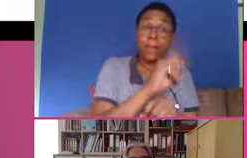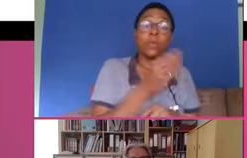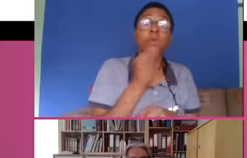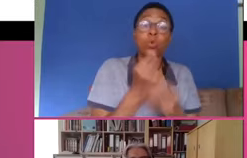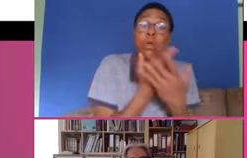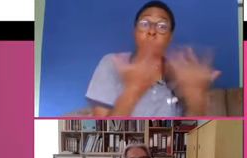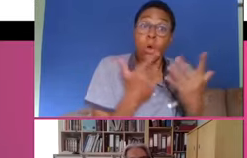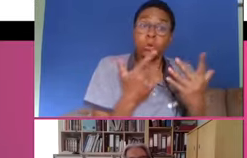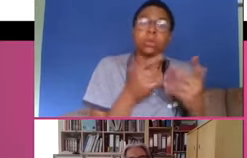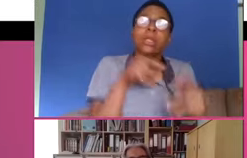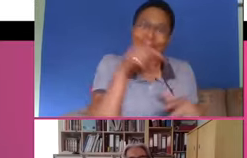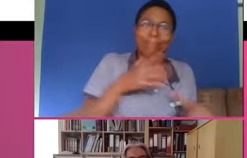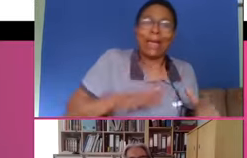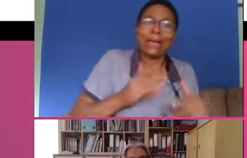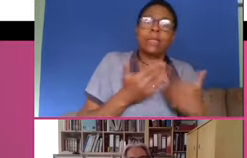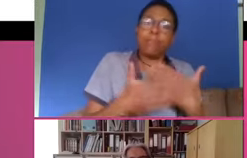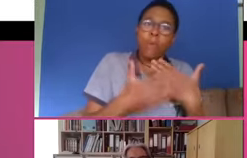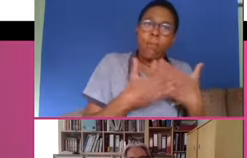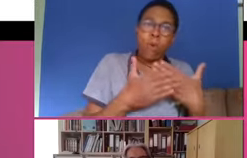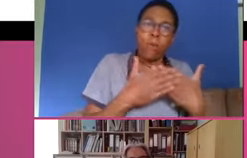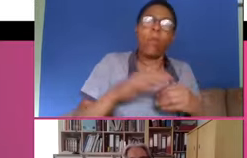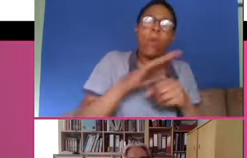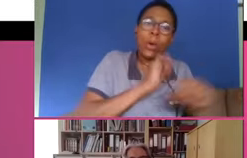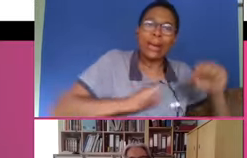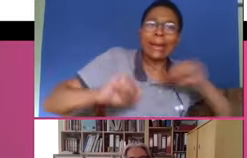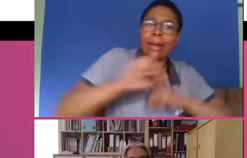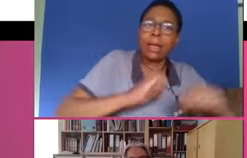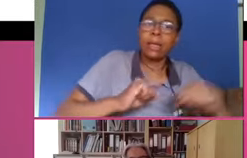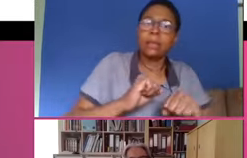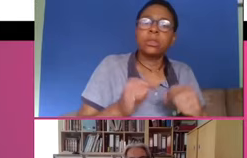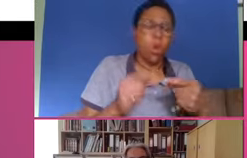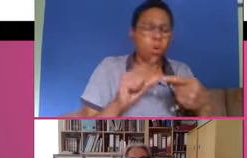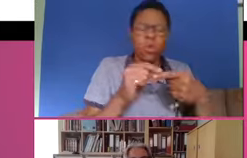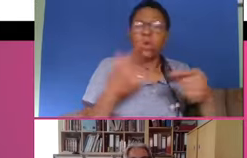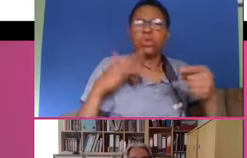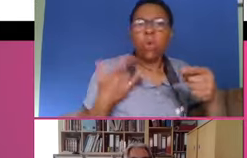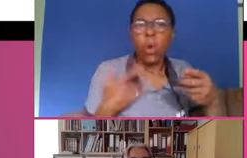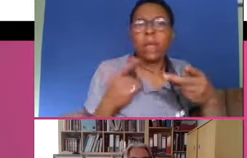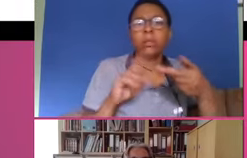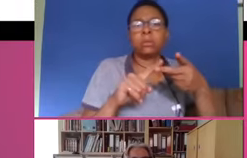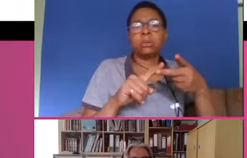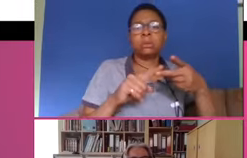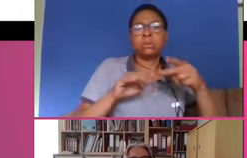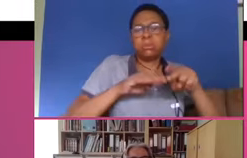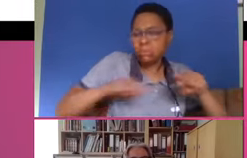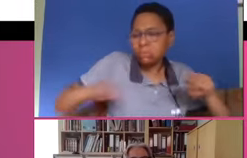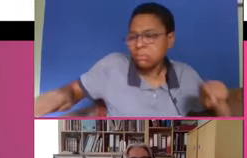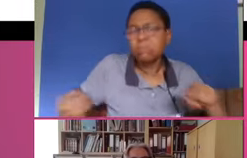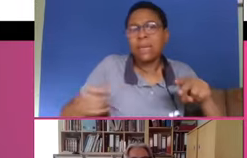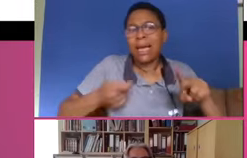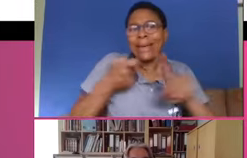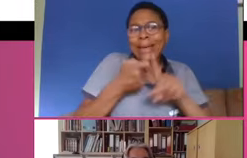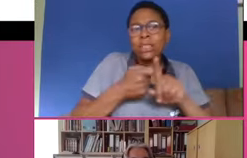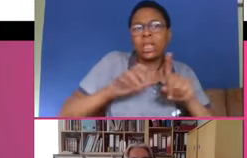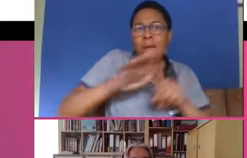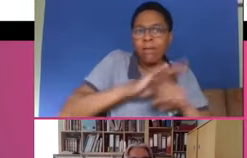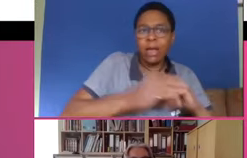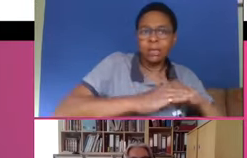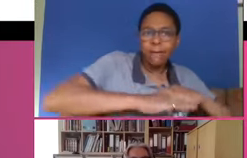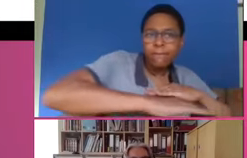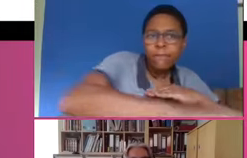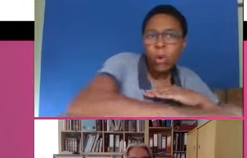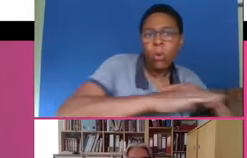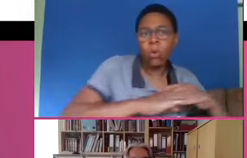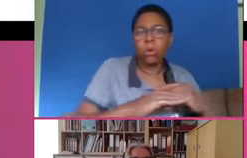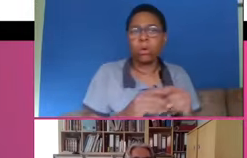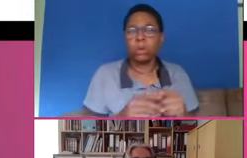restrooms. Keeping the activity time of any activity where social distancing cannot be maintained to